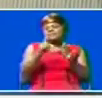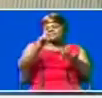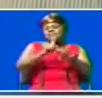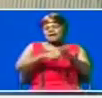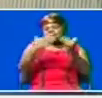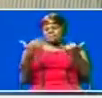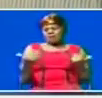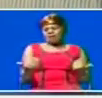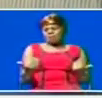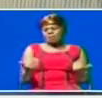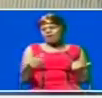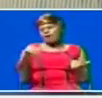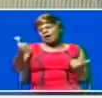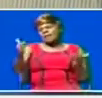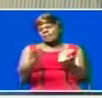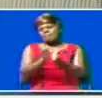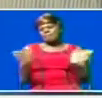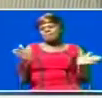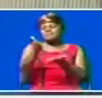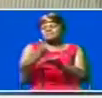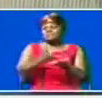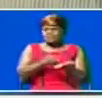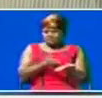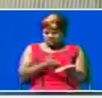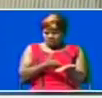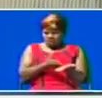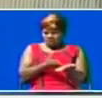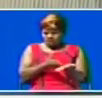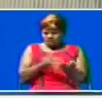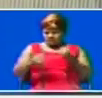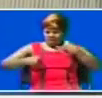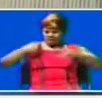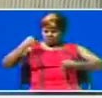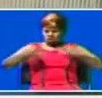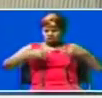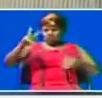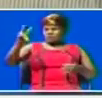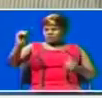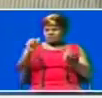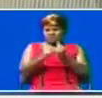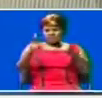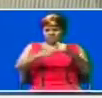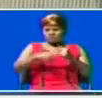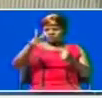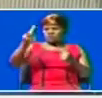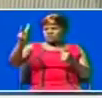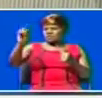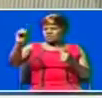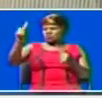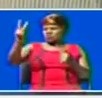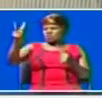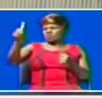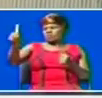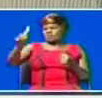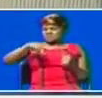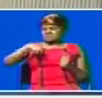moment, you can realize that other public sector employees are enjoying the 2017-2021. And as